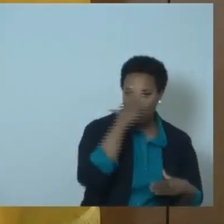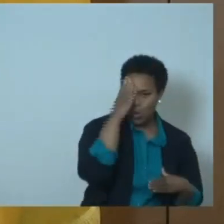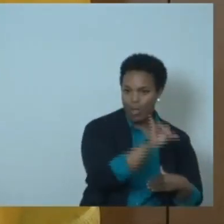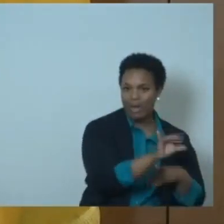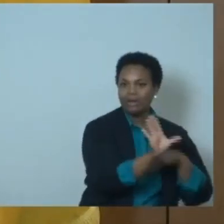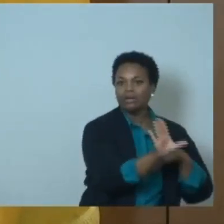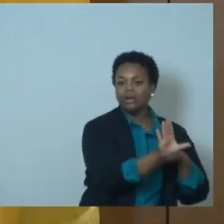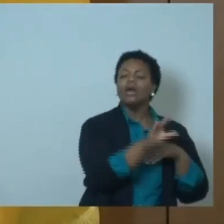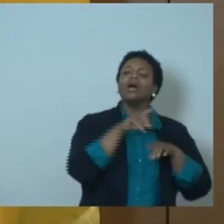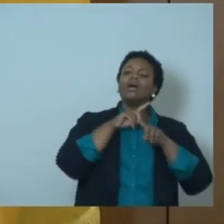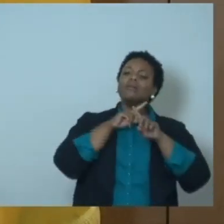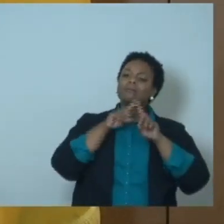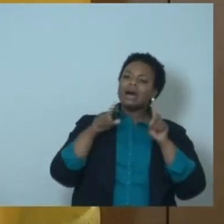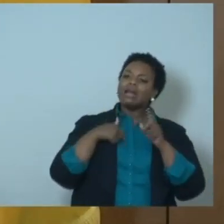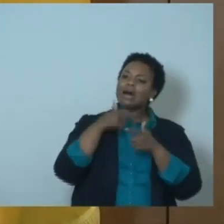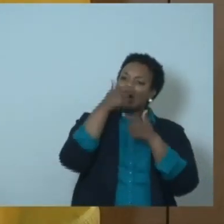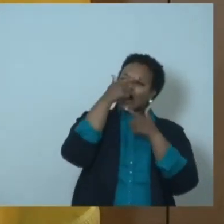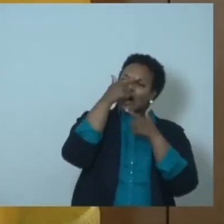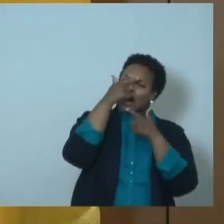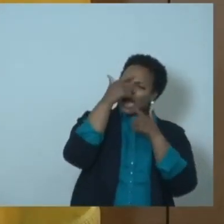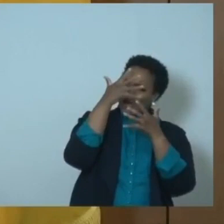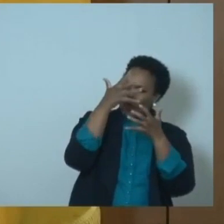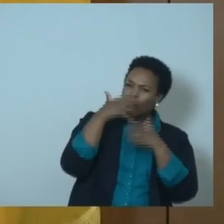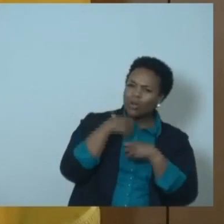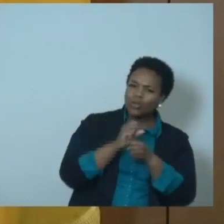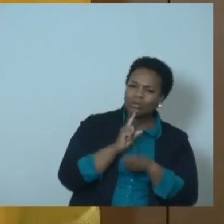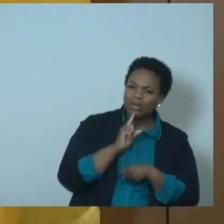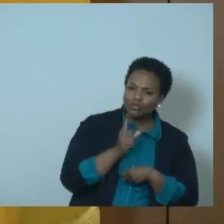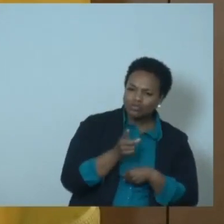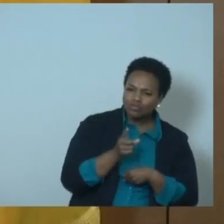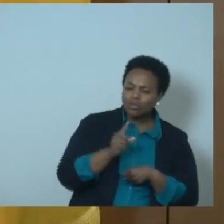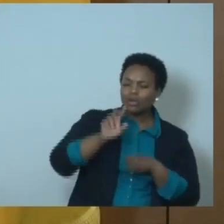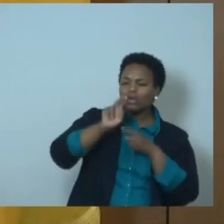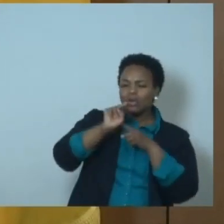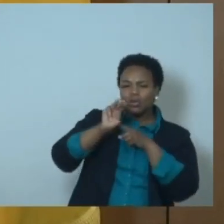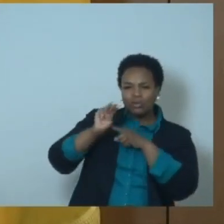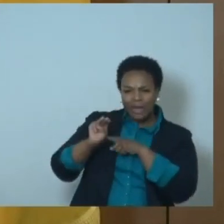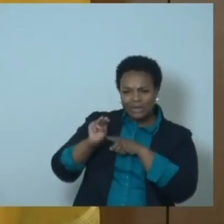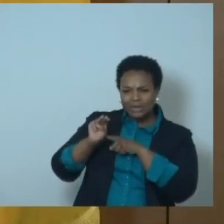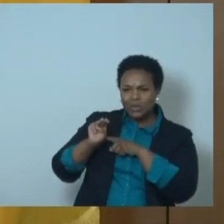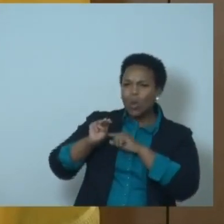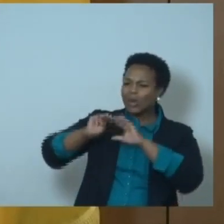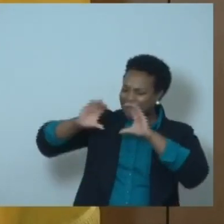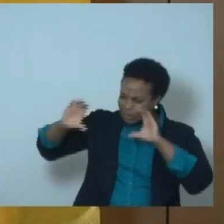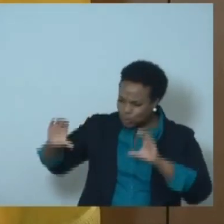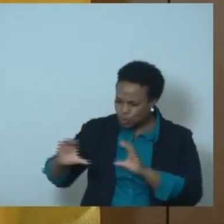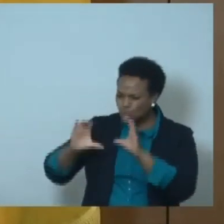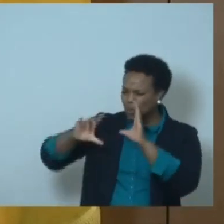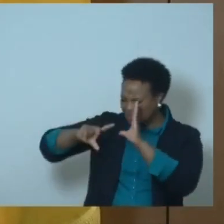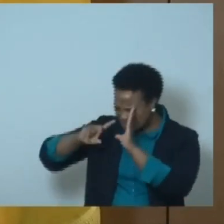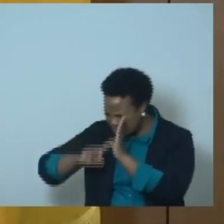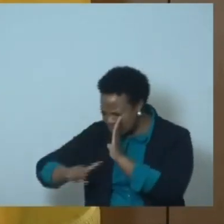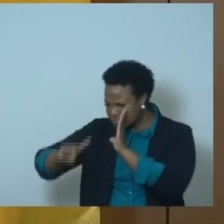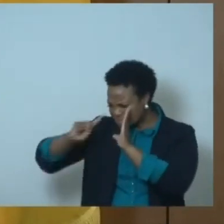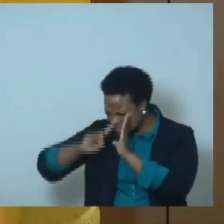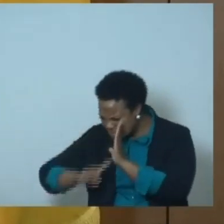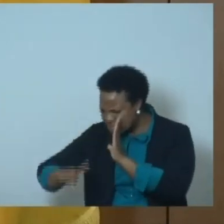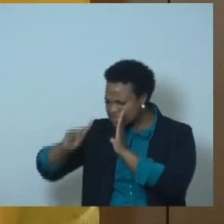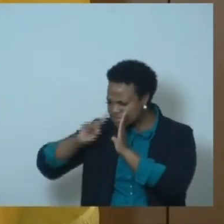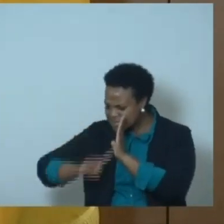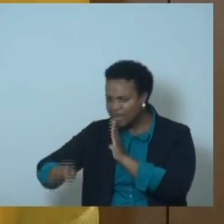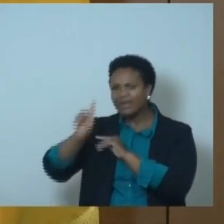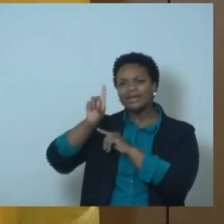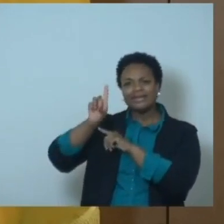I'm interested in making sure New Mexico participates in doing as much of the heavy lifting for that data so that we